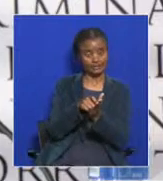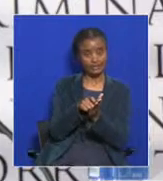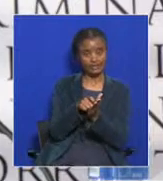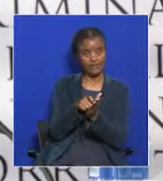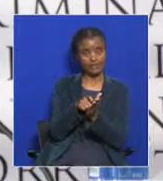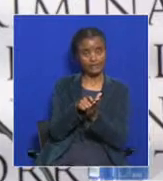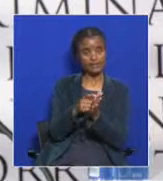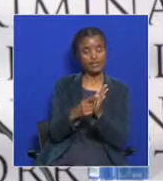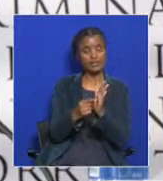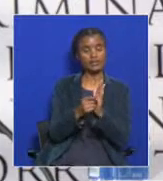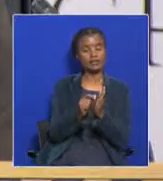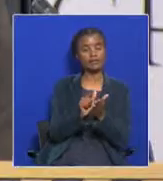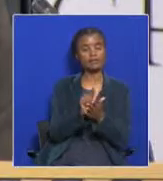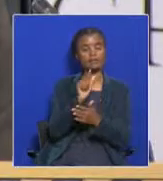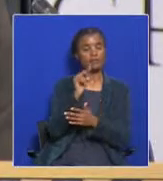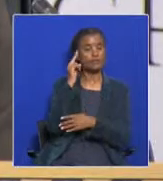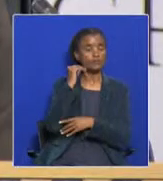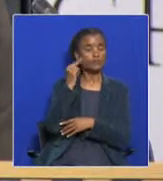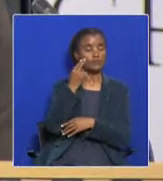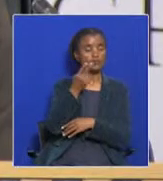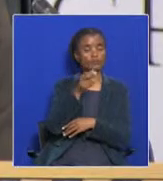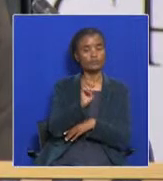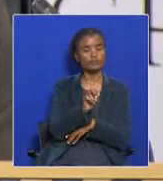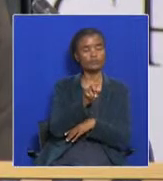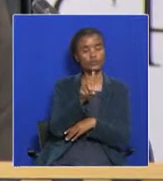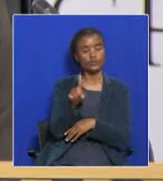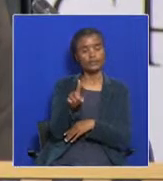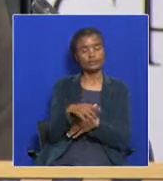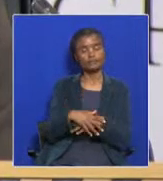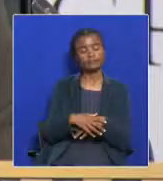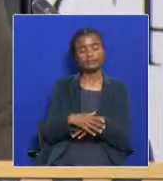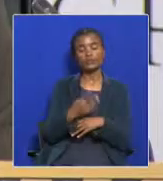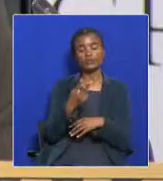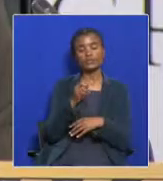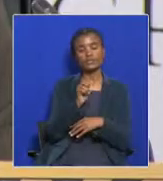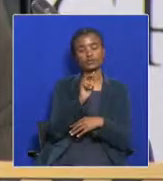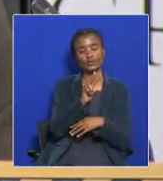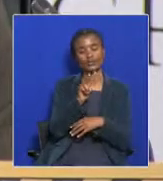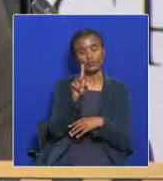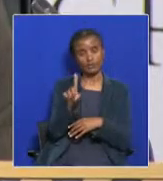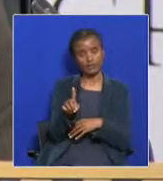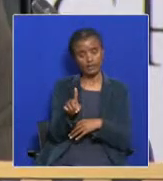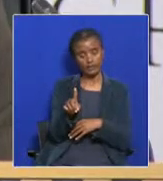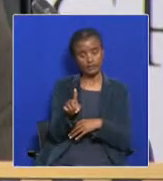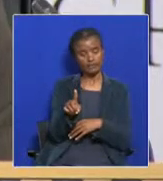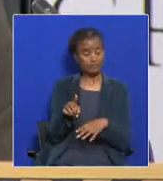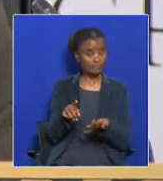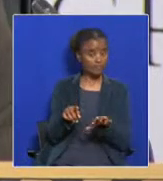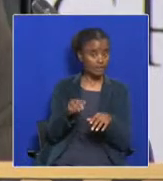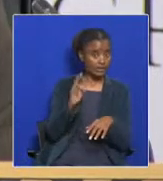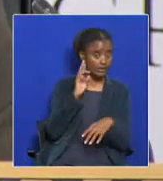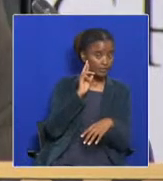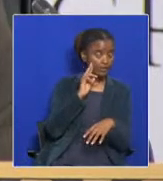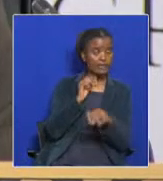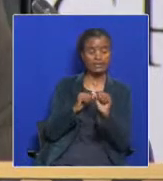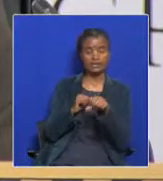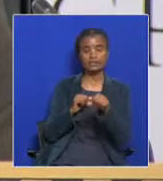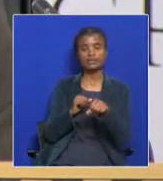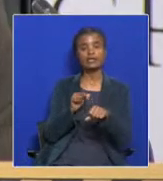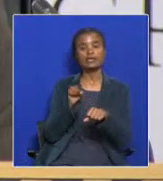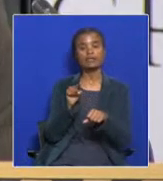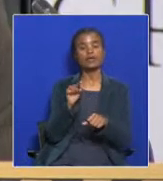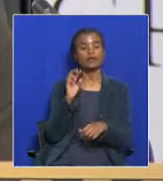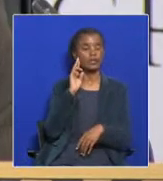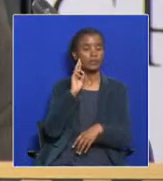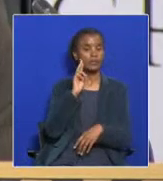November 2021. No recollection. Okay, yes, now I recall. That's a part a commander recommends